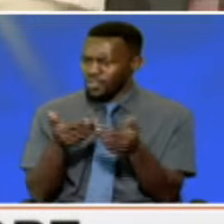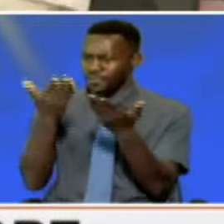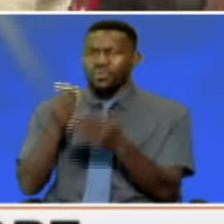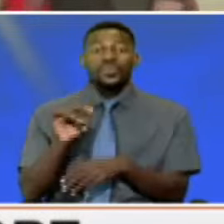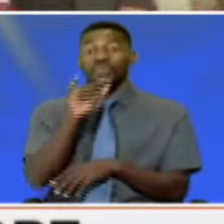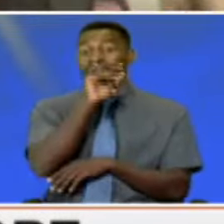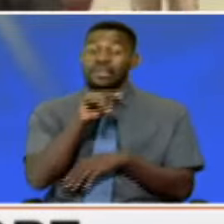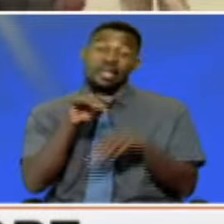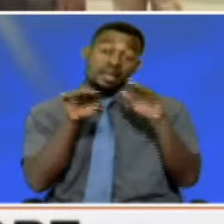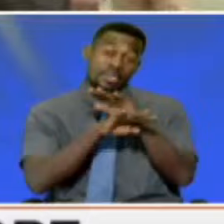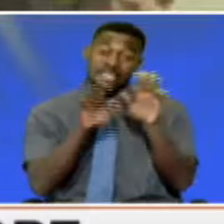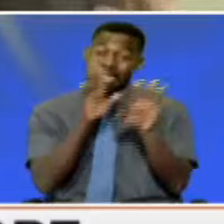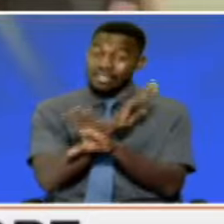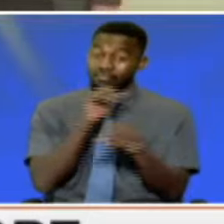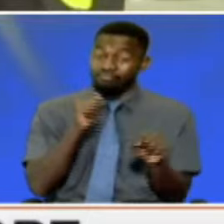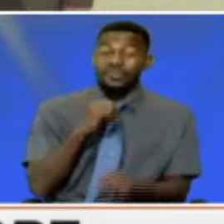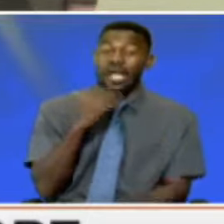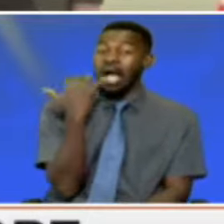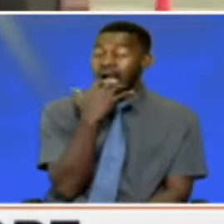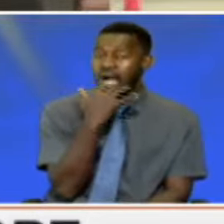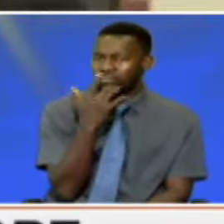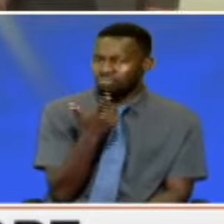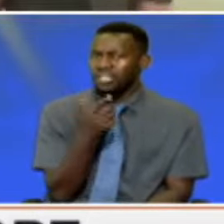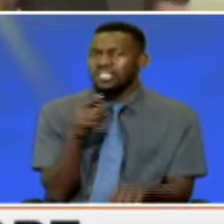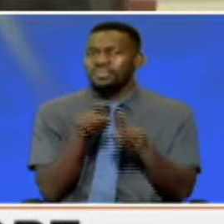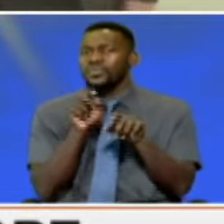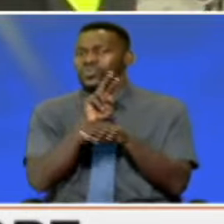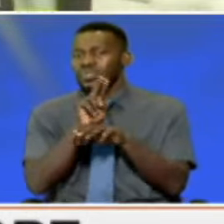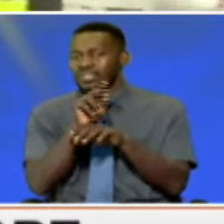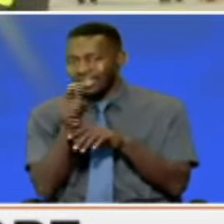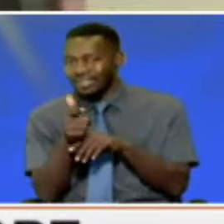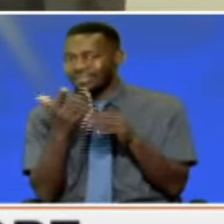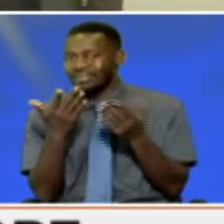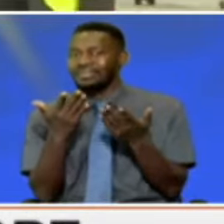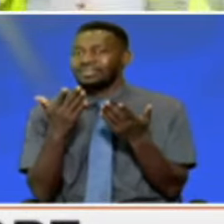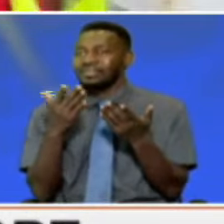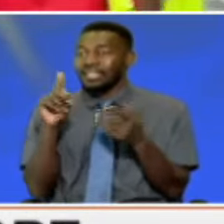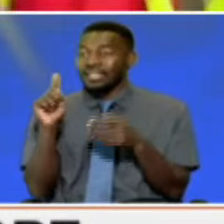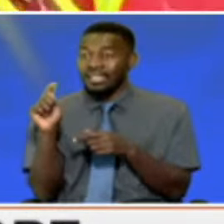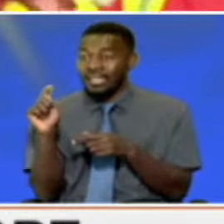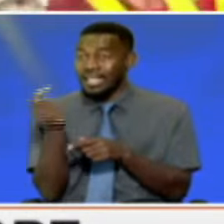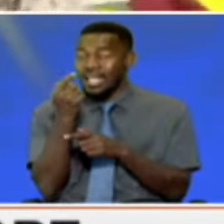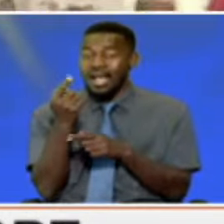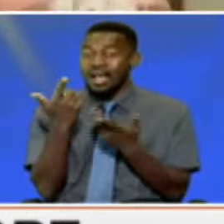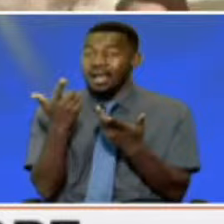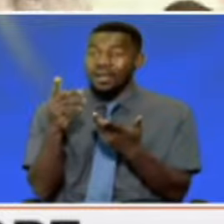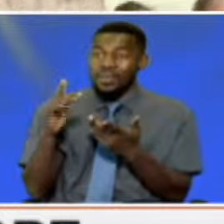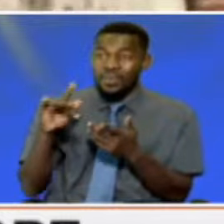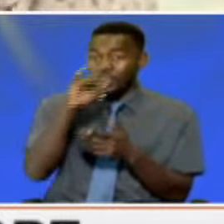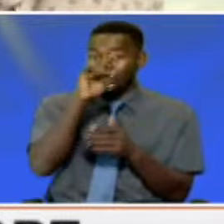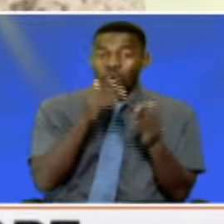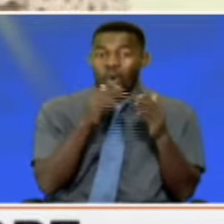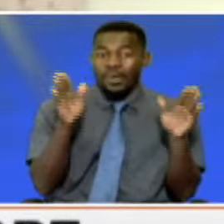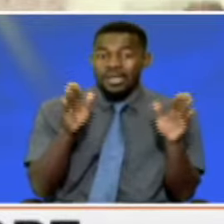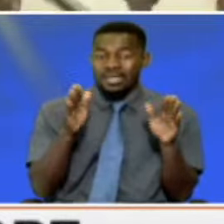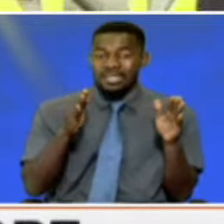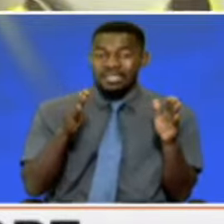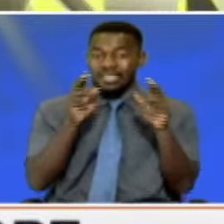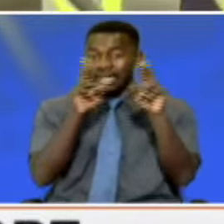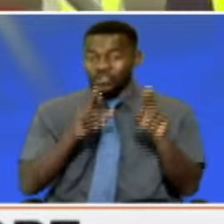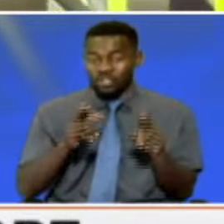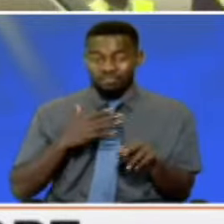regarding Gachagua boarded commercial Kenya Airways flight to Mombasa to open the International Scientific Conference of Society